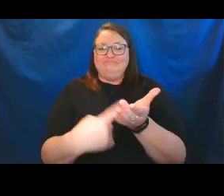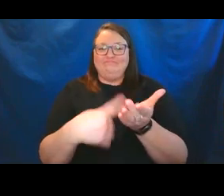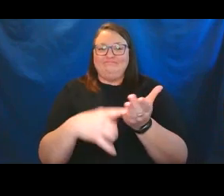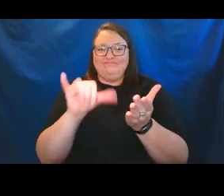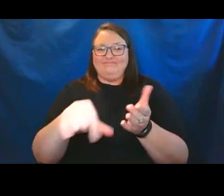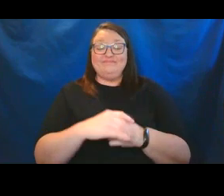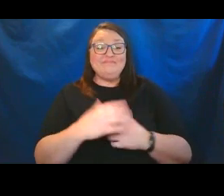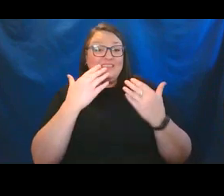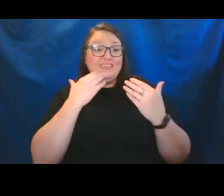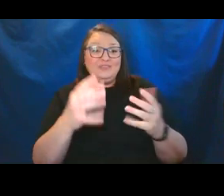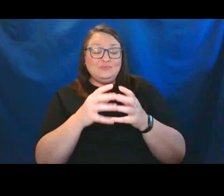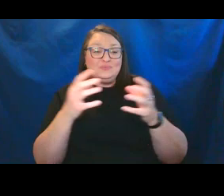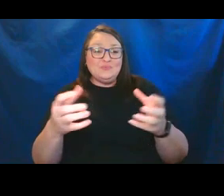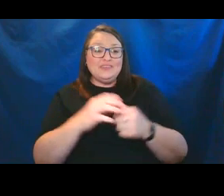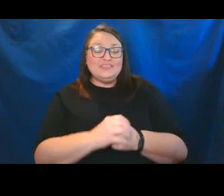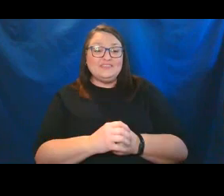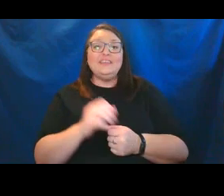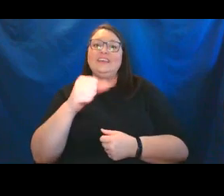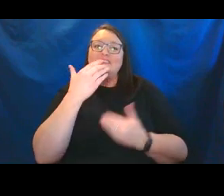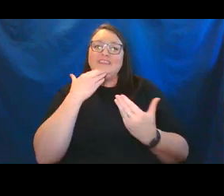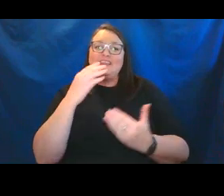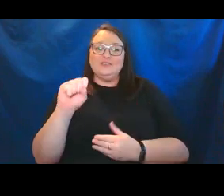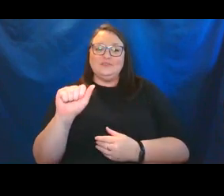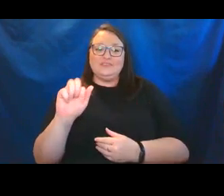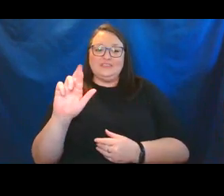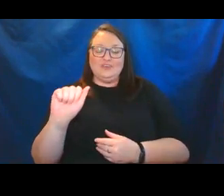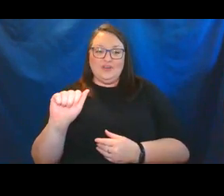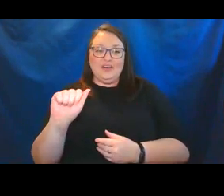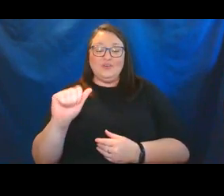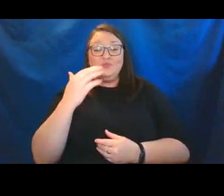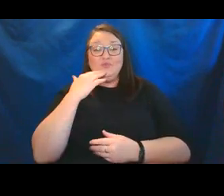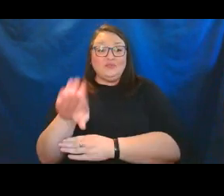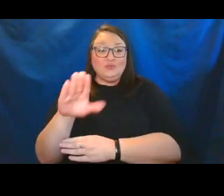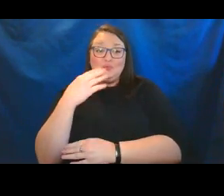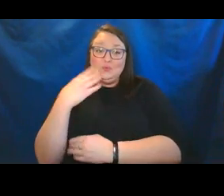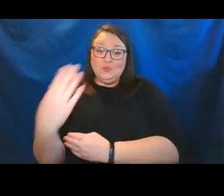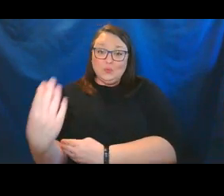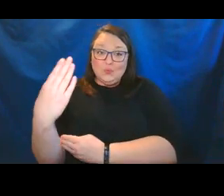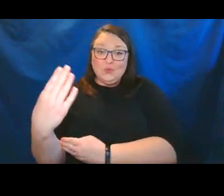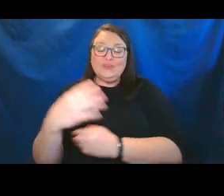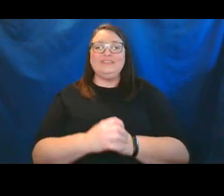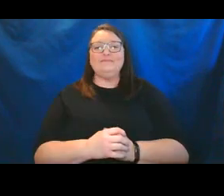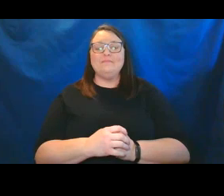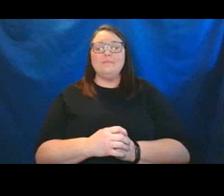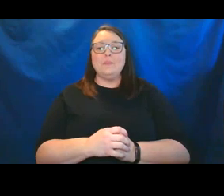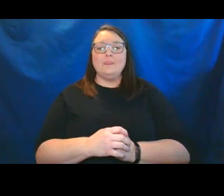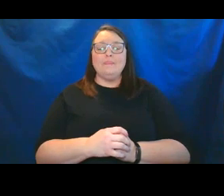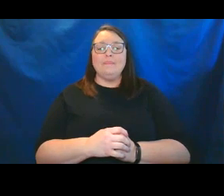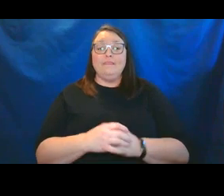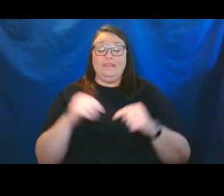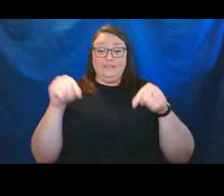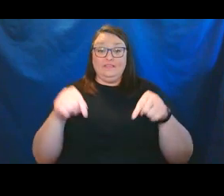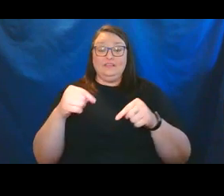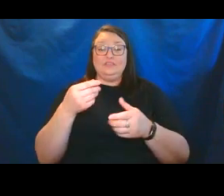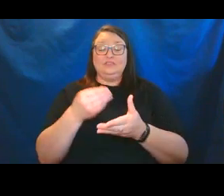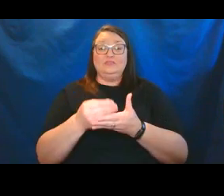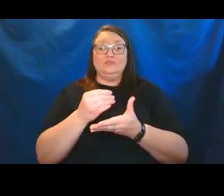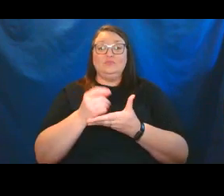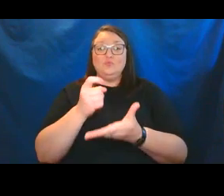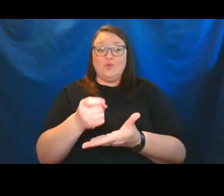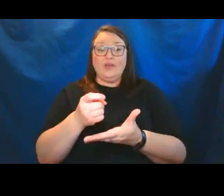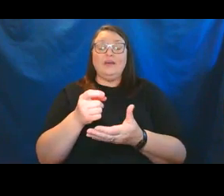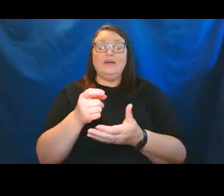Thank you so much. So thank you, Sarah, and good afternoon. Good morning, everybody. This grant and the work that